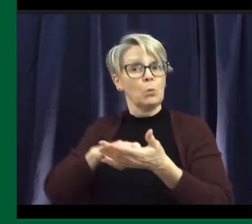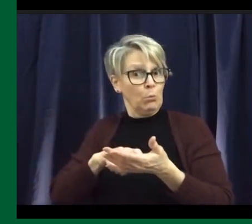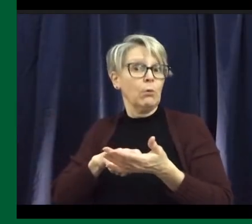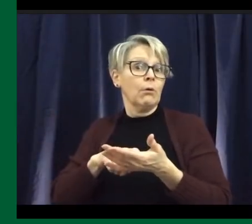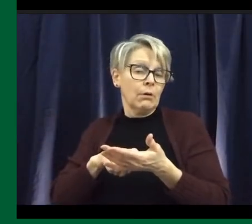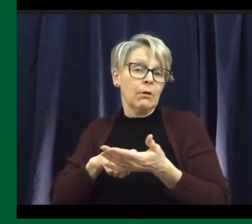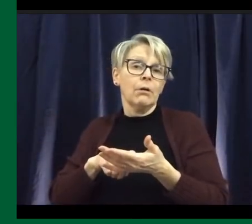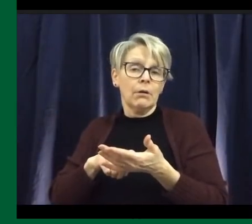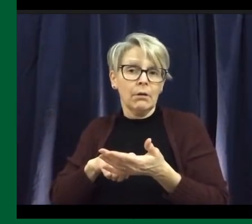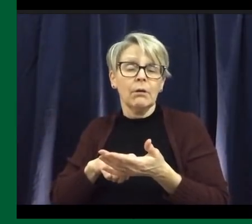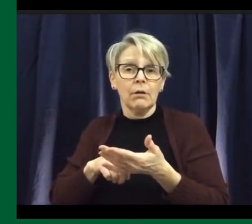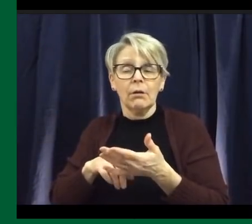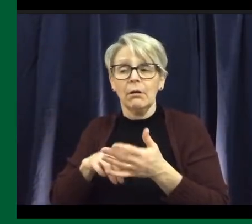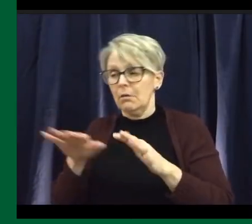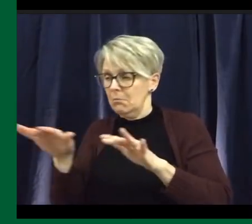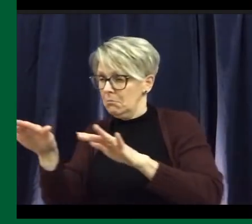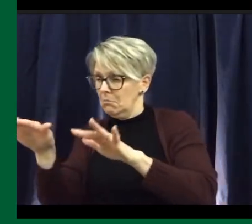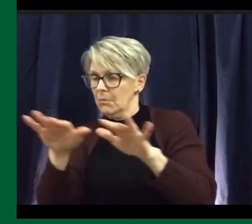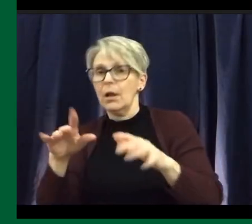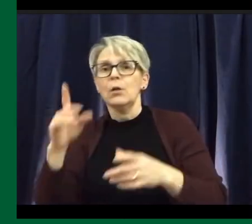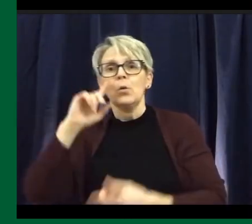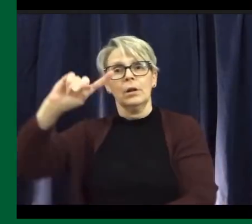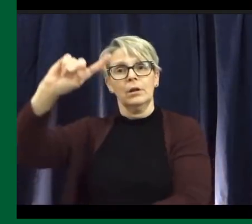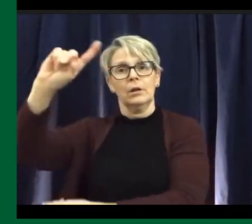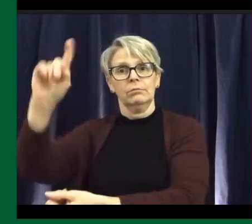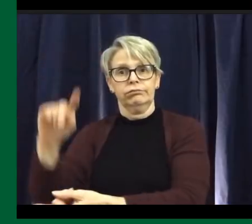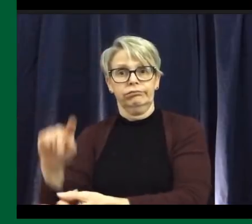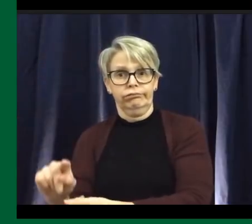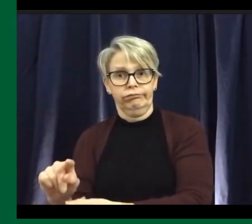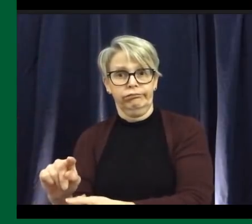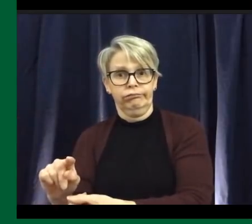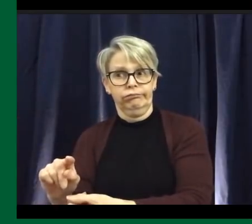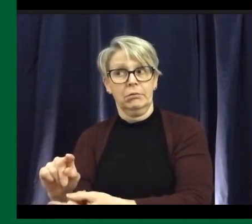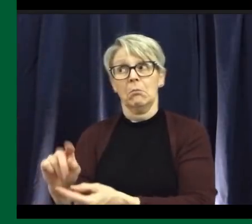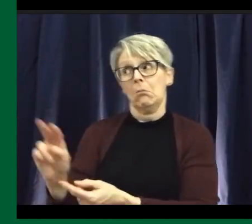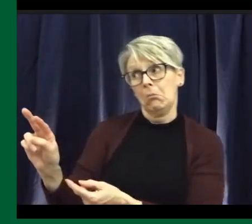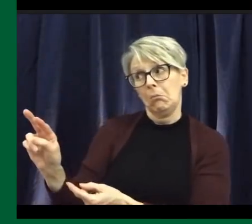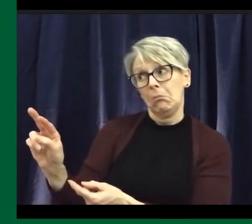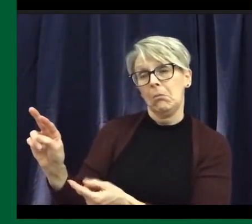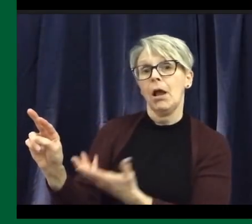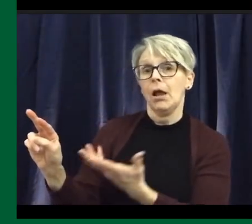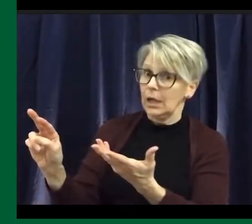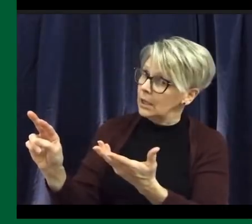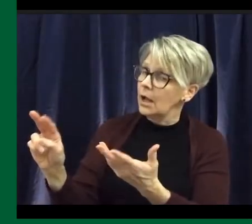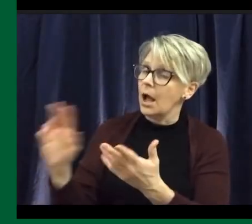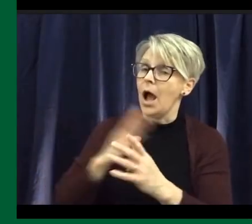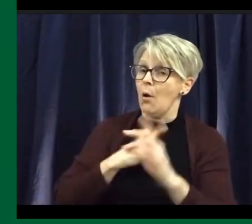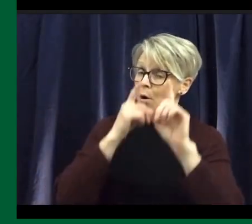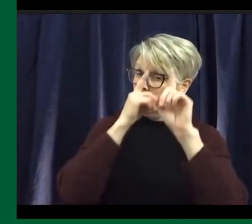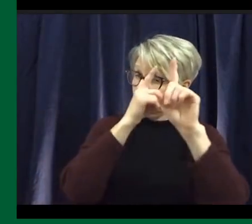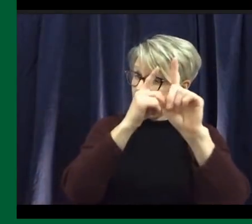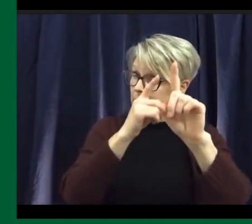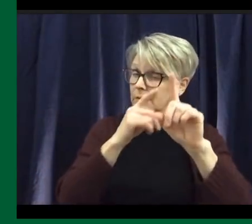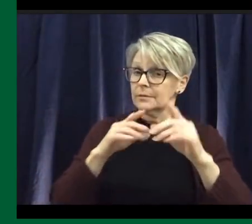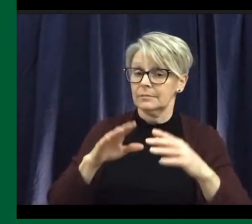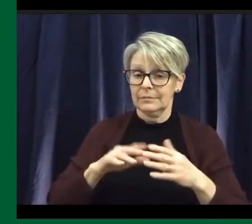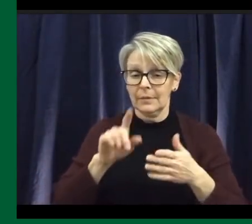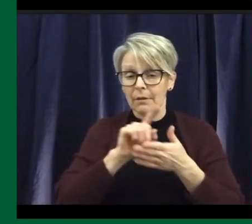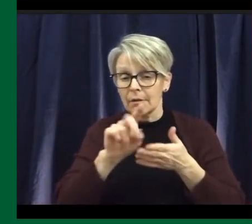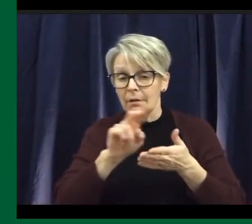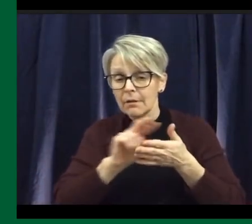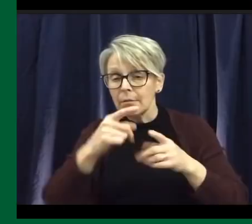concern are circulating, they've seen a dramatic decline. So for us, obviously the hope is that we can continue over the next weeks or months